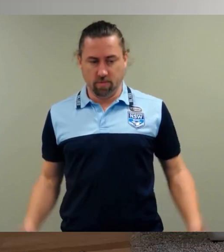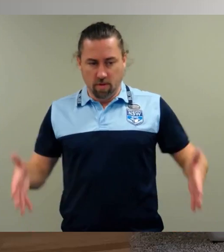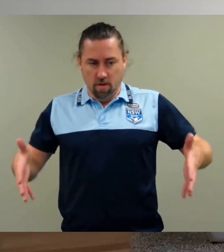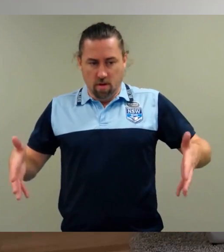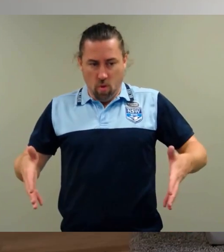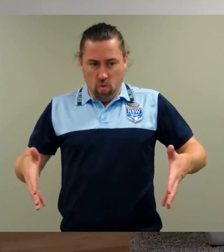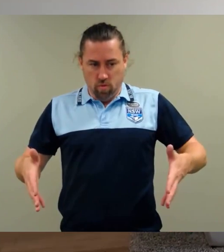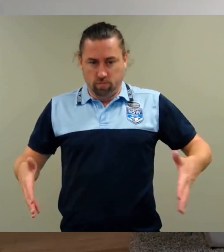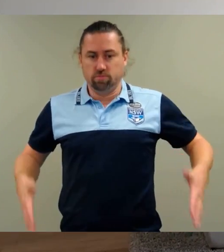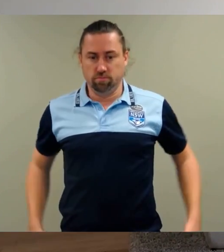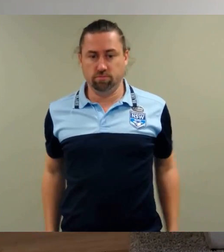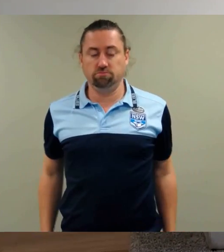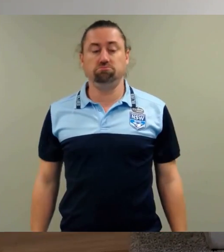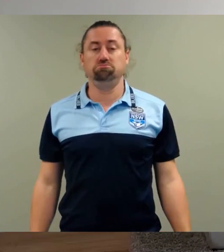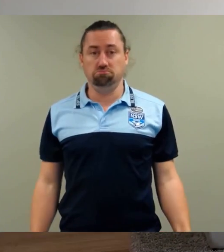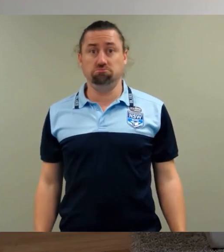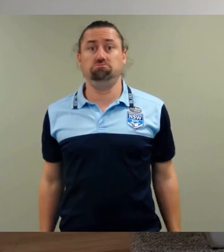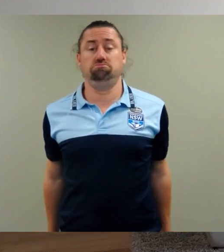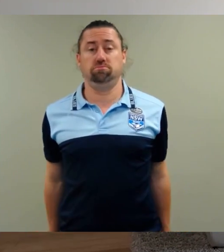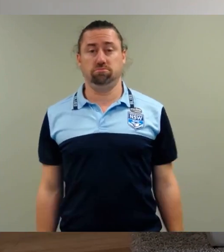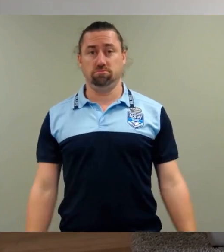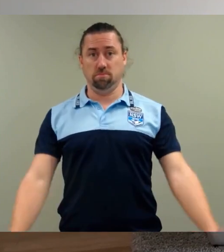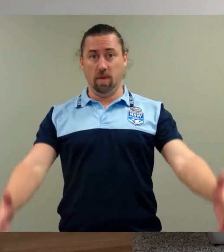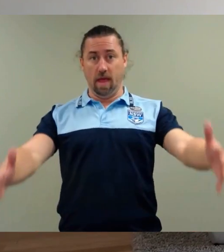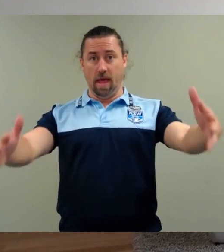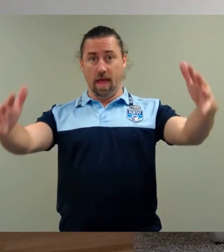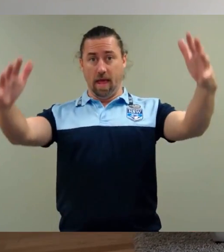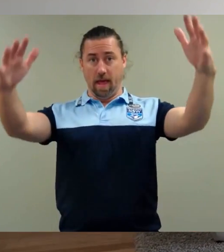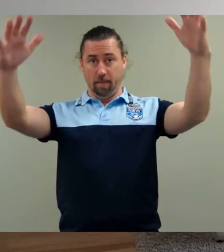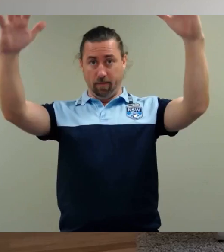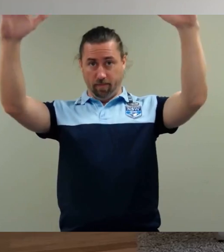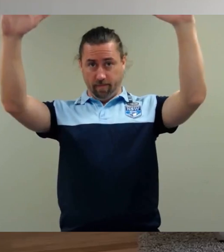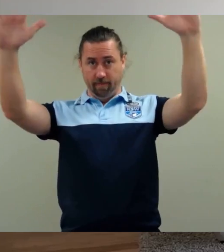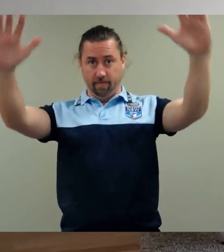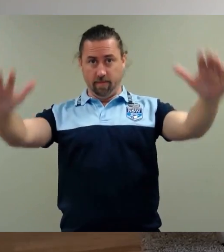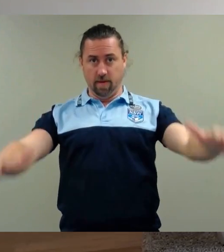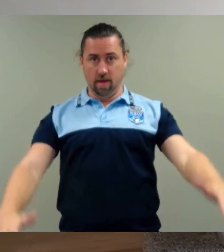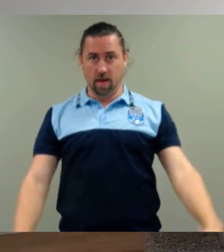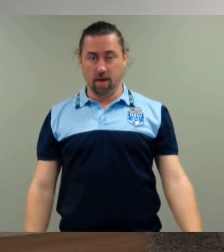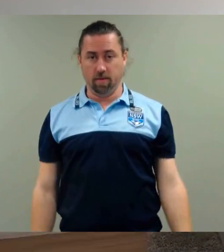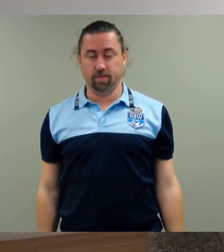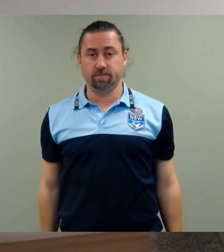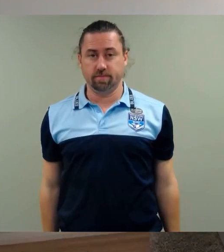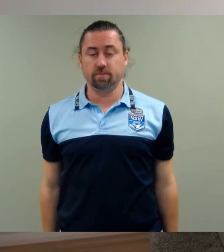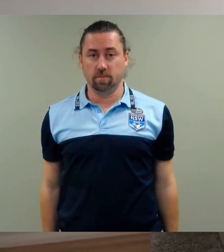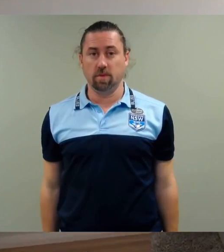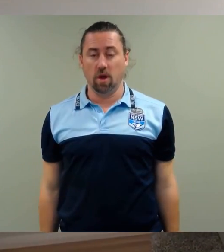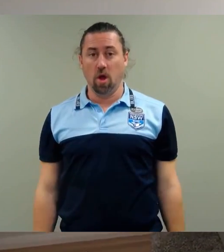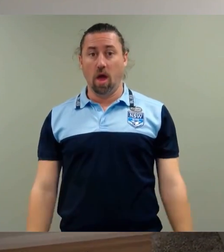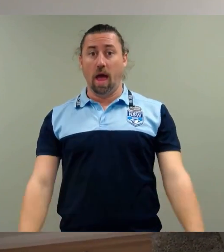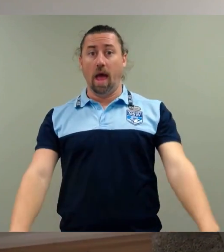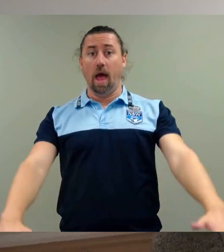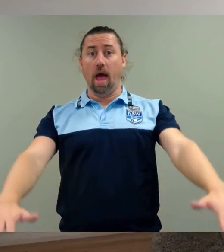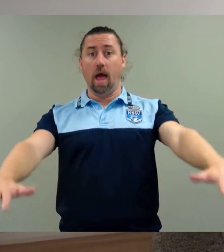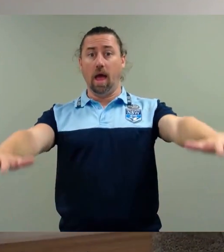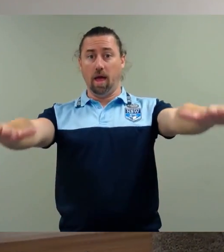body. Keeping the arms straight and the palms facing you, move your arms up and out in front of your body. Stop the motion